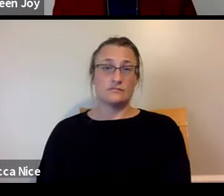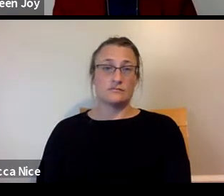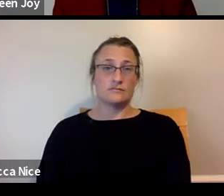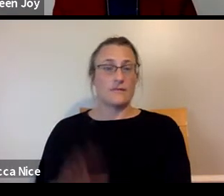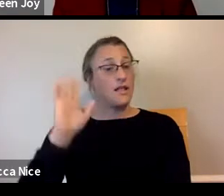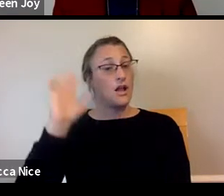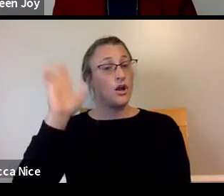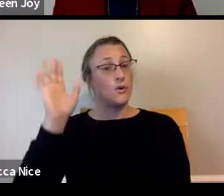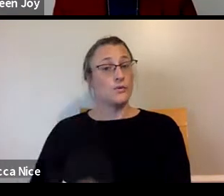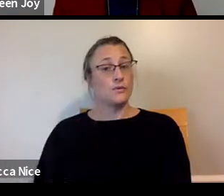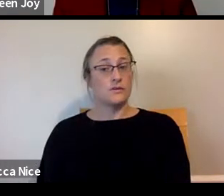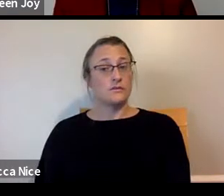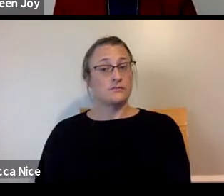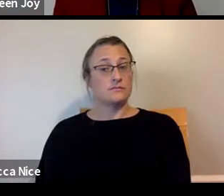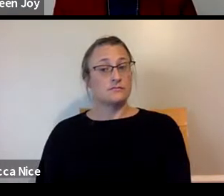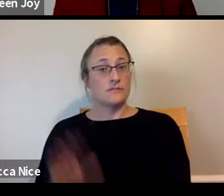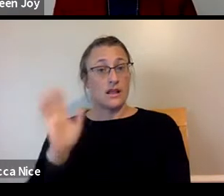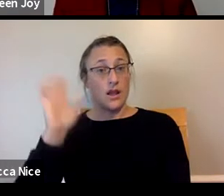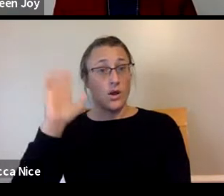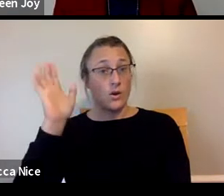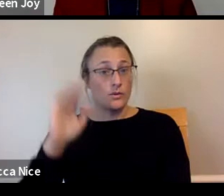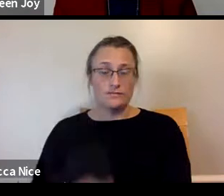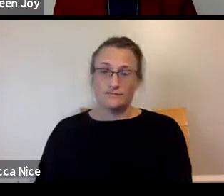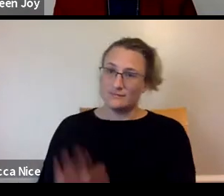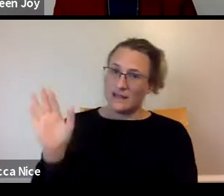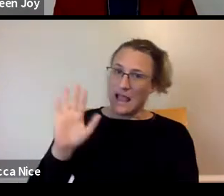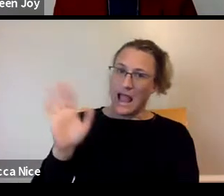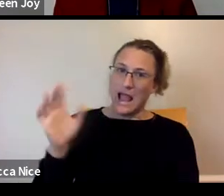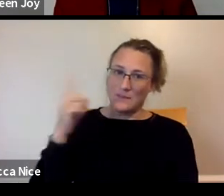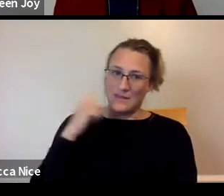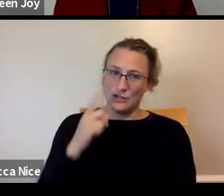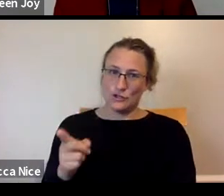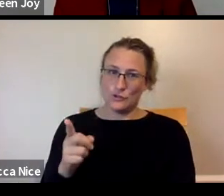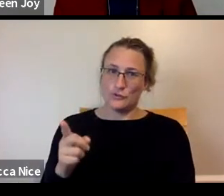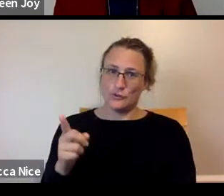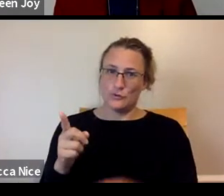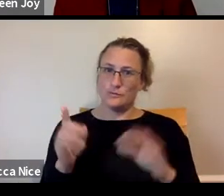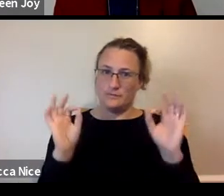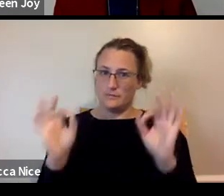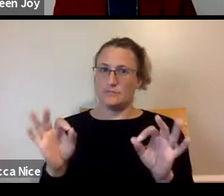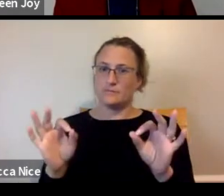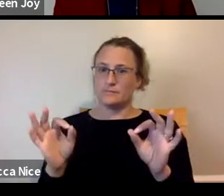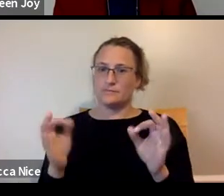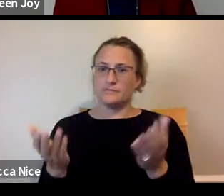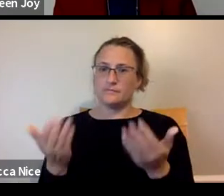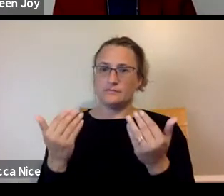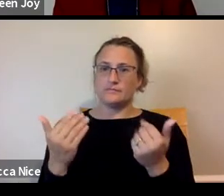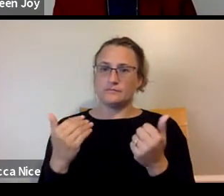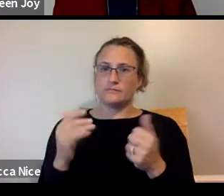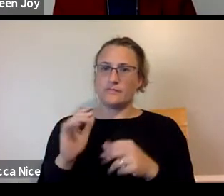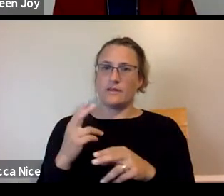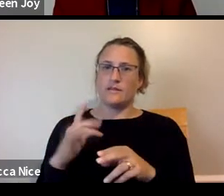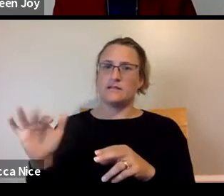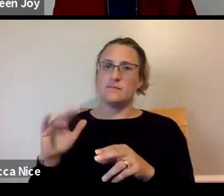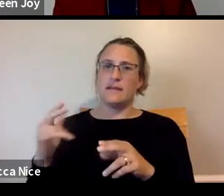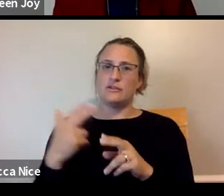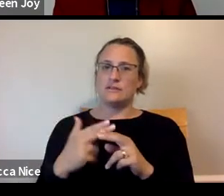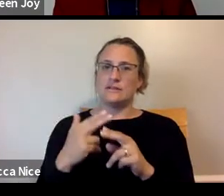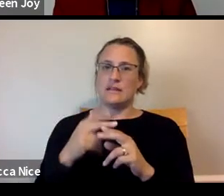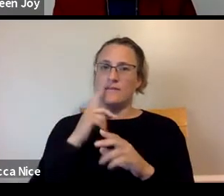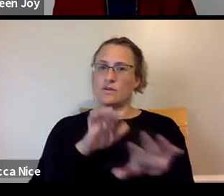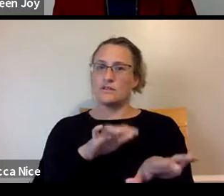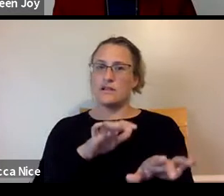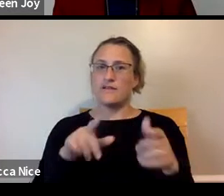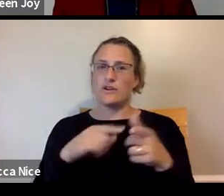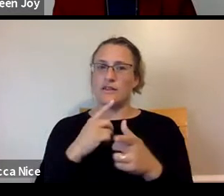Hello. Hello. Hello, we hear you. Just coming through now, loud and clear. Please spell your name for the stenographer and give